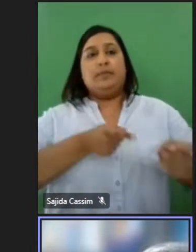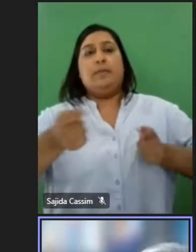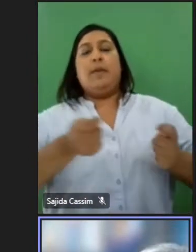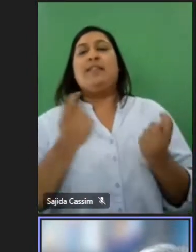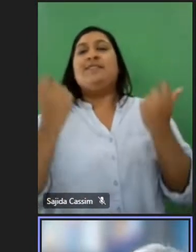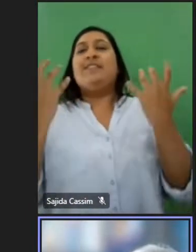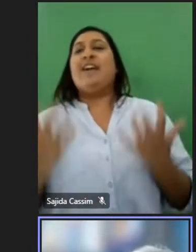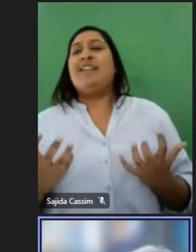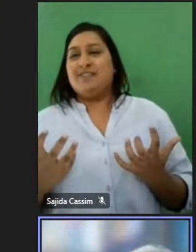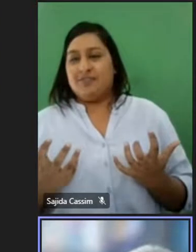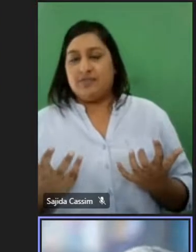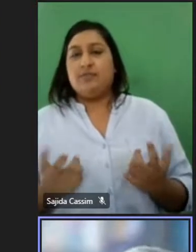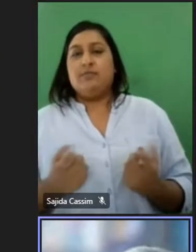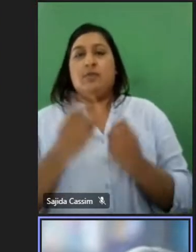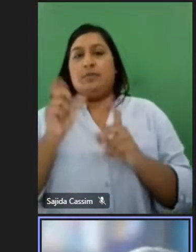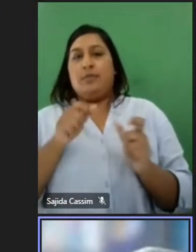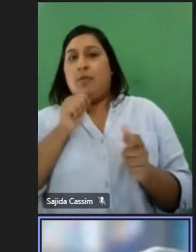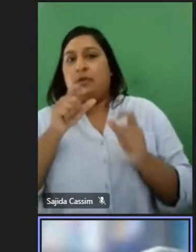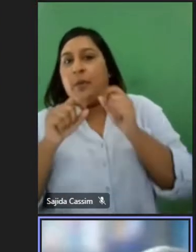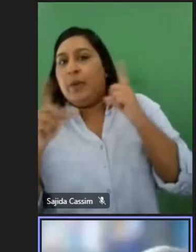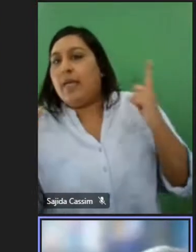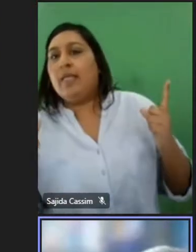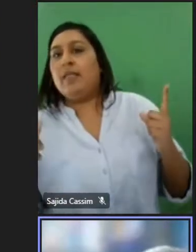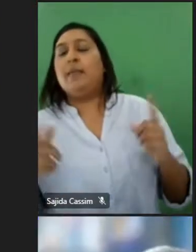All right, we asked people